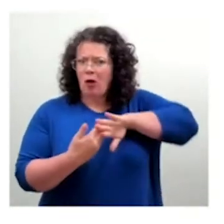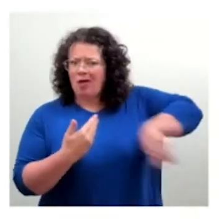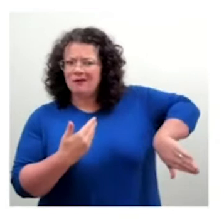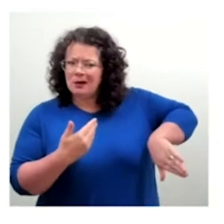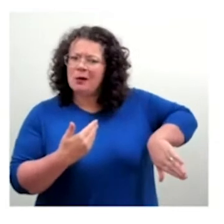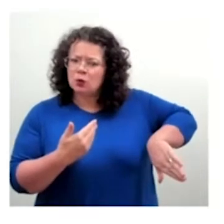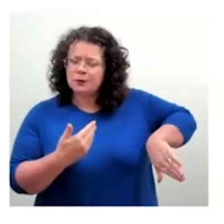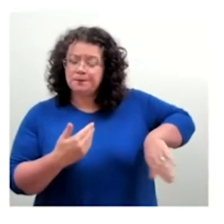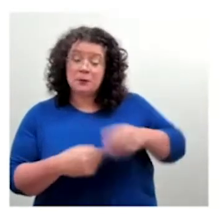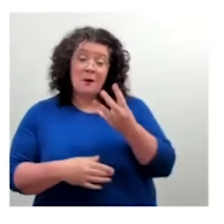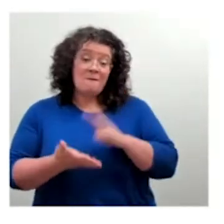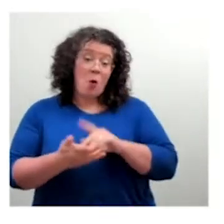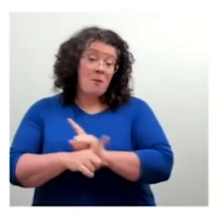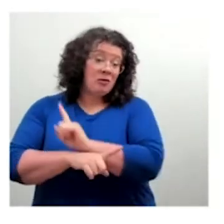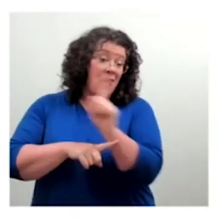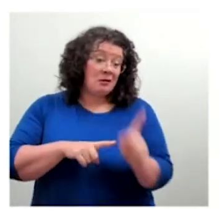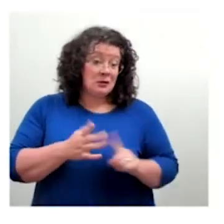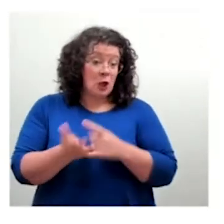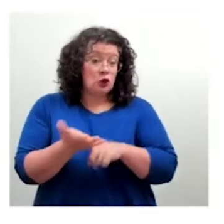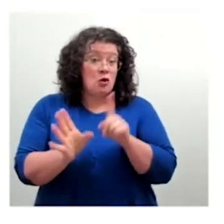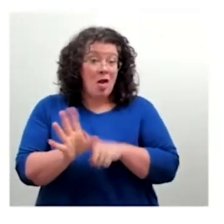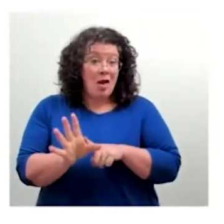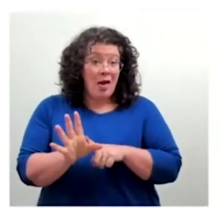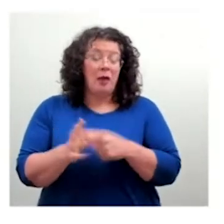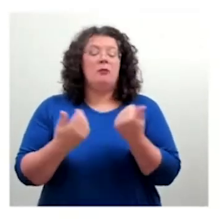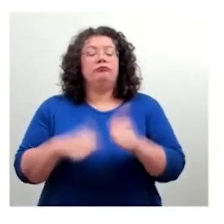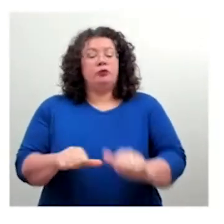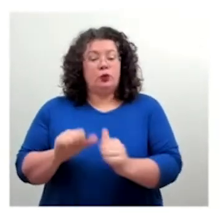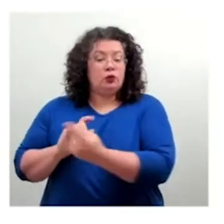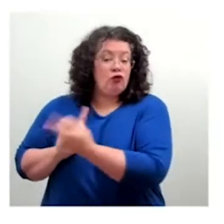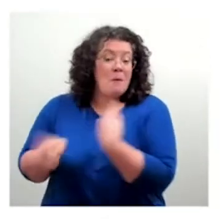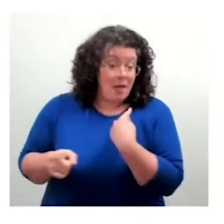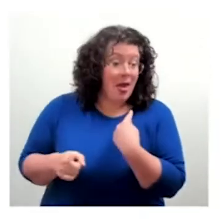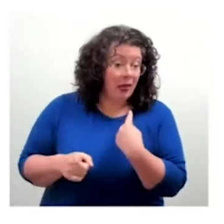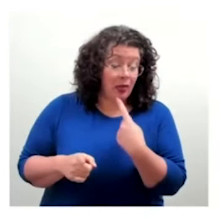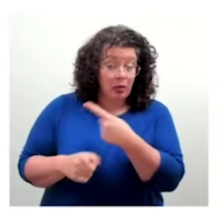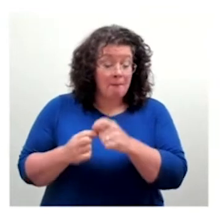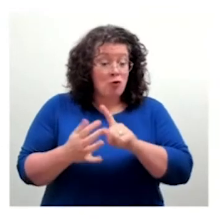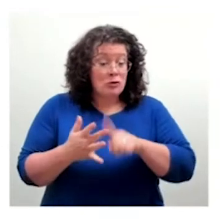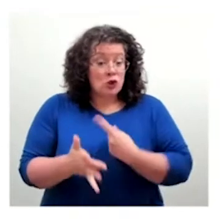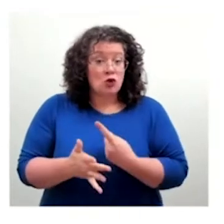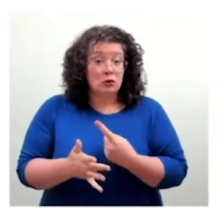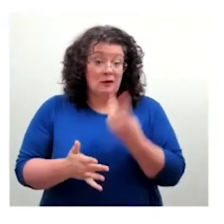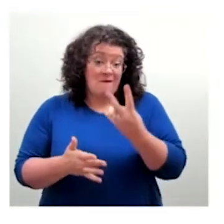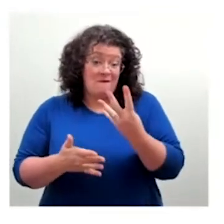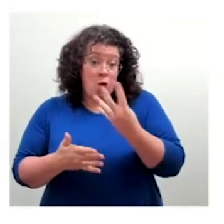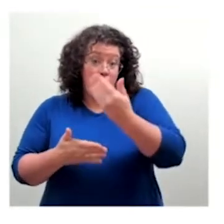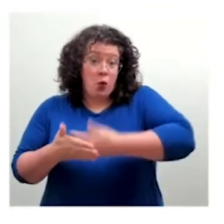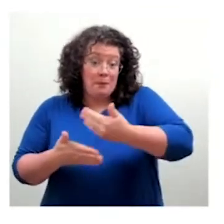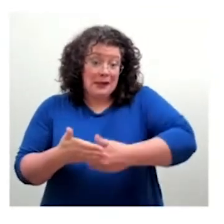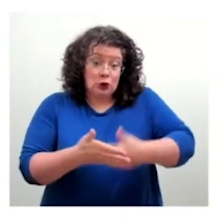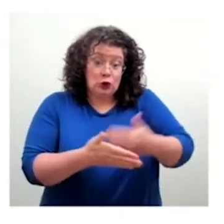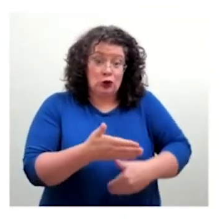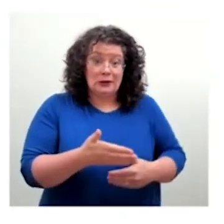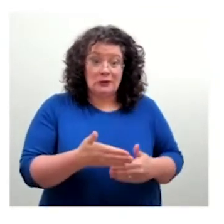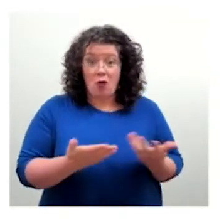4 pages of inaccessible PDF. Wow. It was a picture. Basically, they took a photograph of 4 pages of text